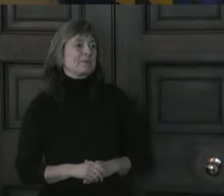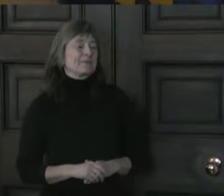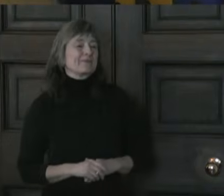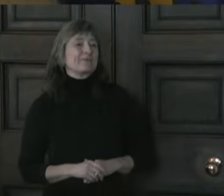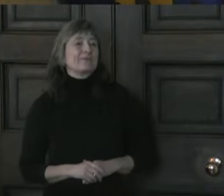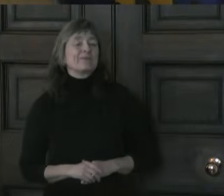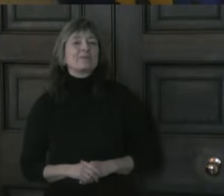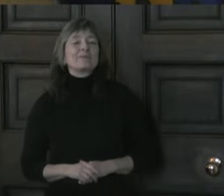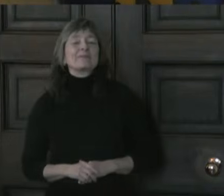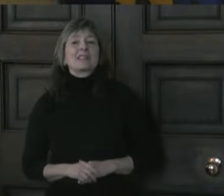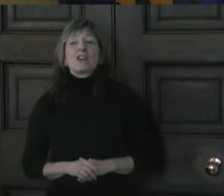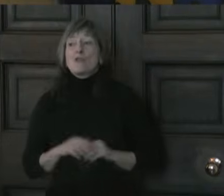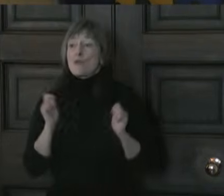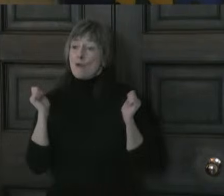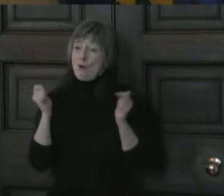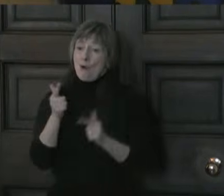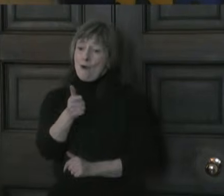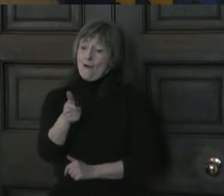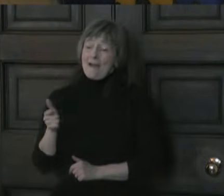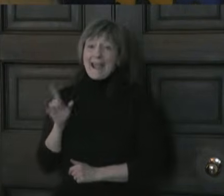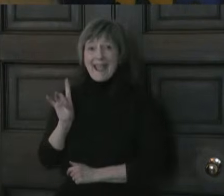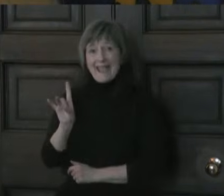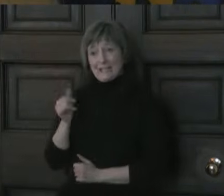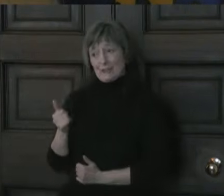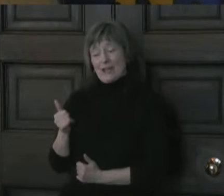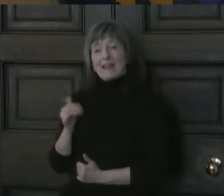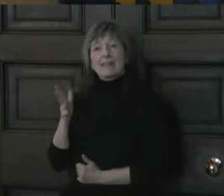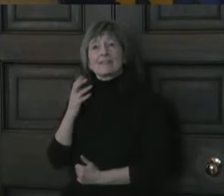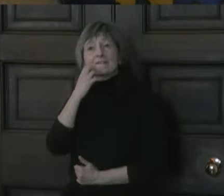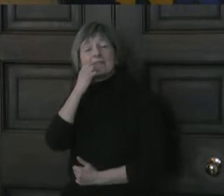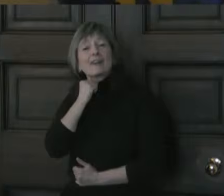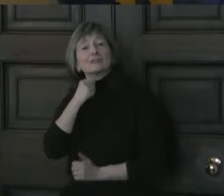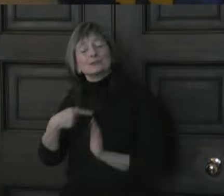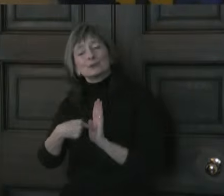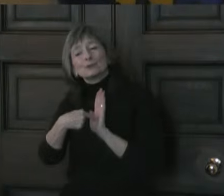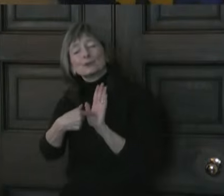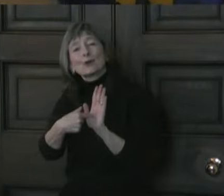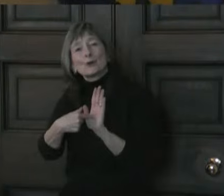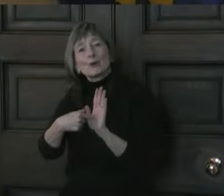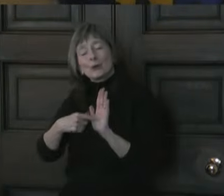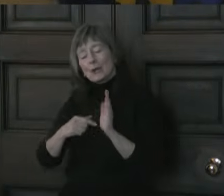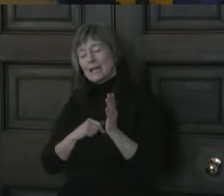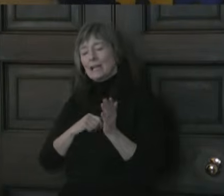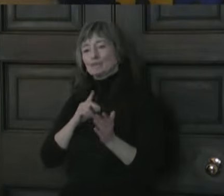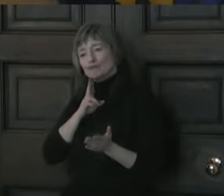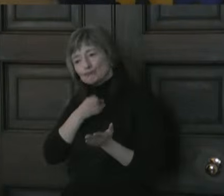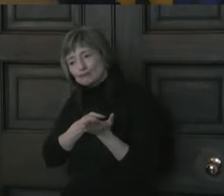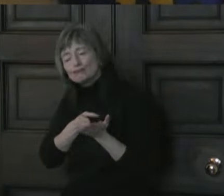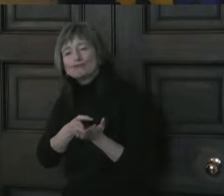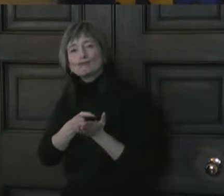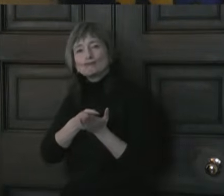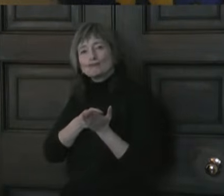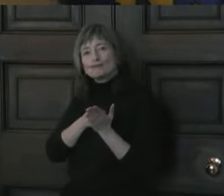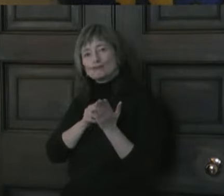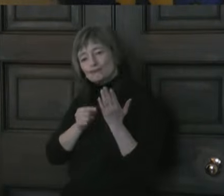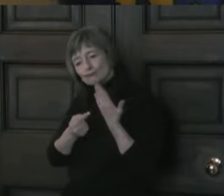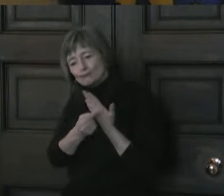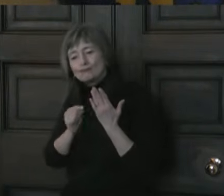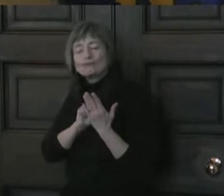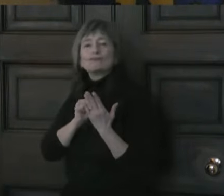All of you today emulate values such as integrity, self-reliance,